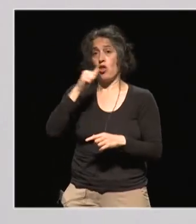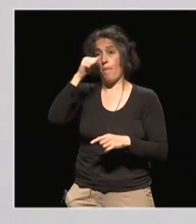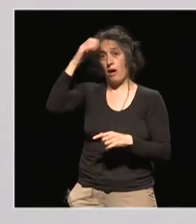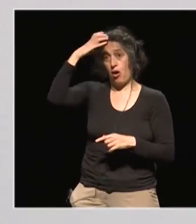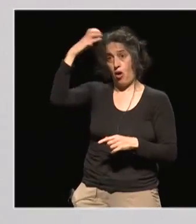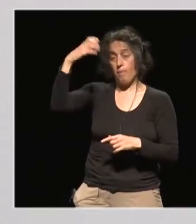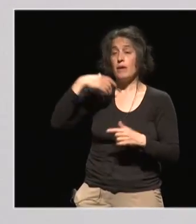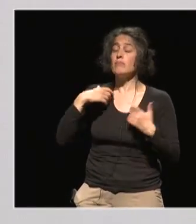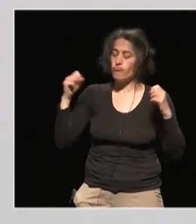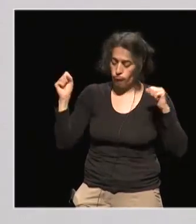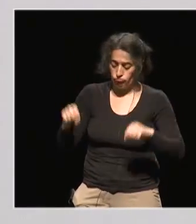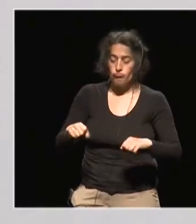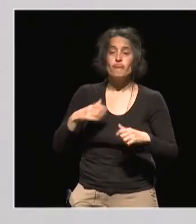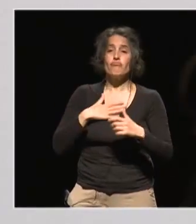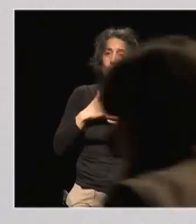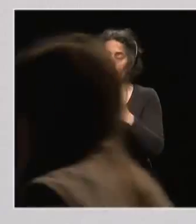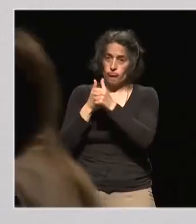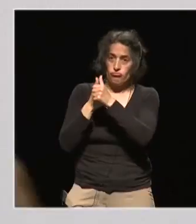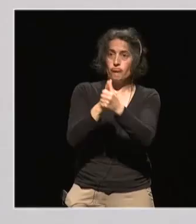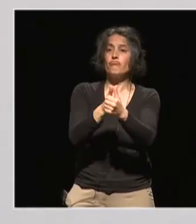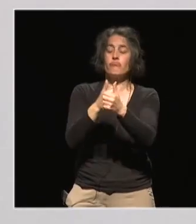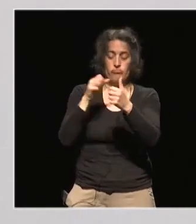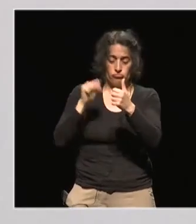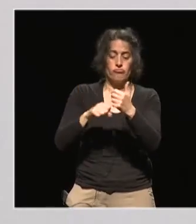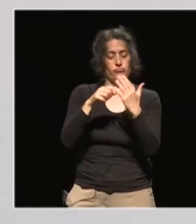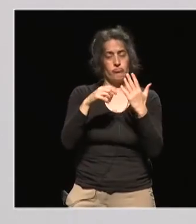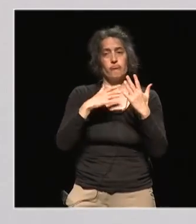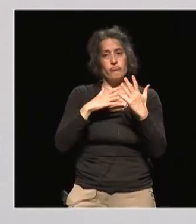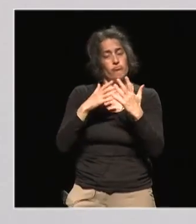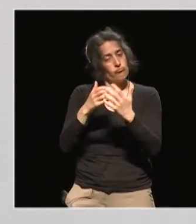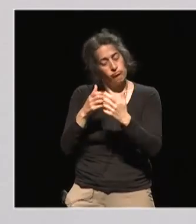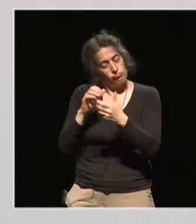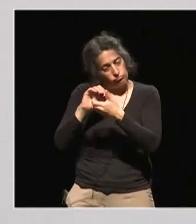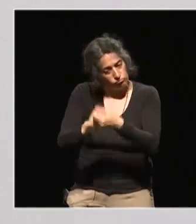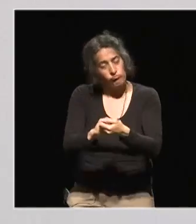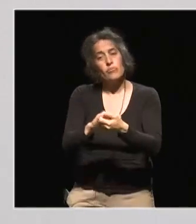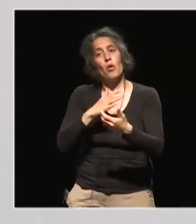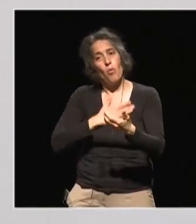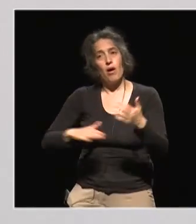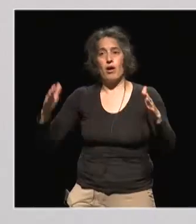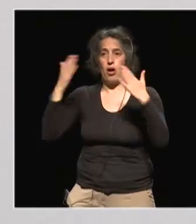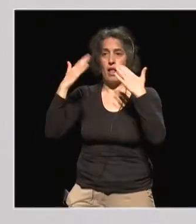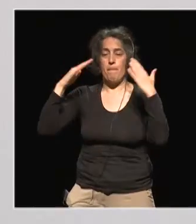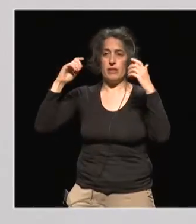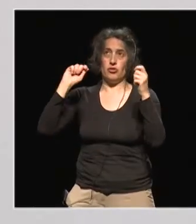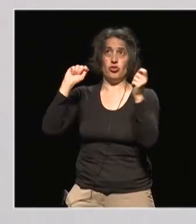the means of implementation support from the developed world will be still in a good track.